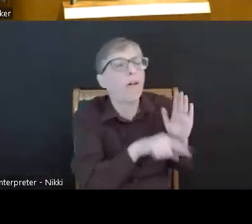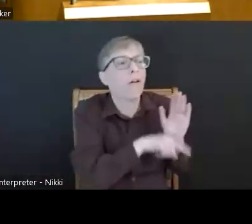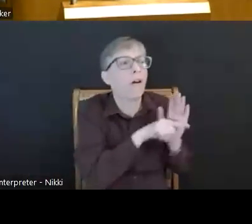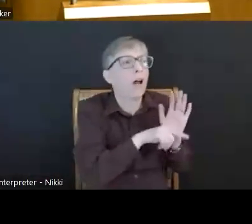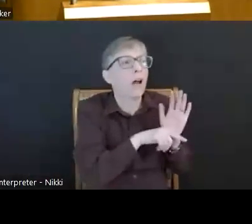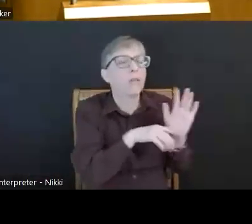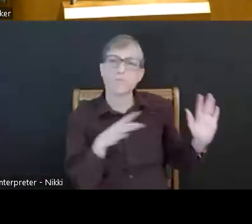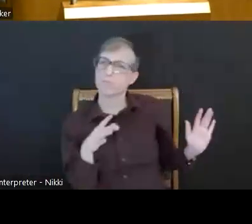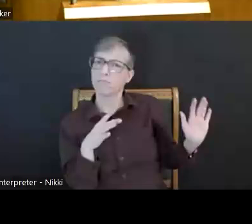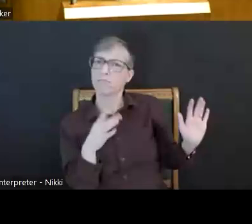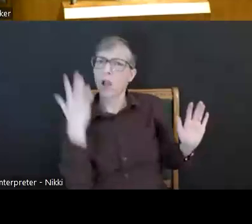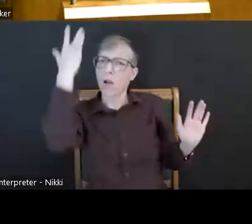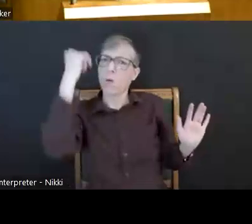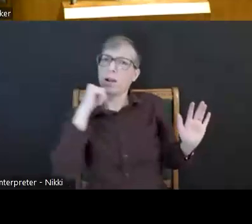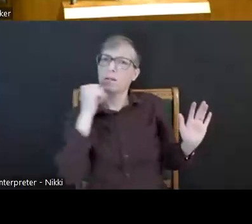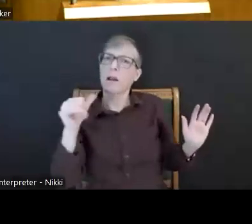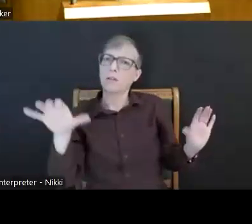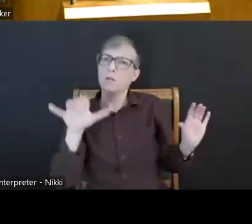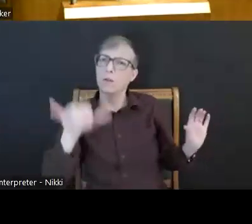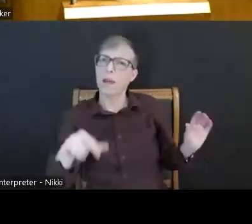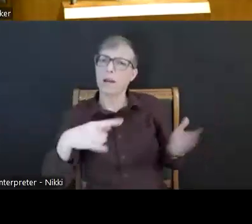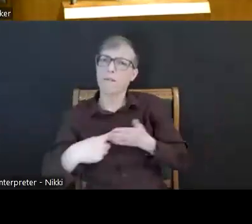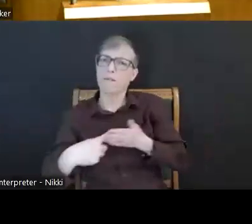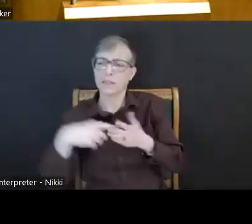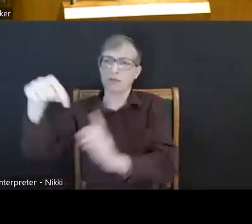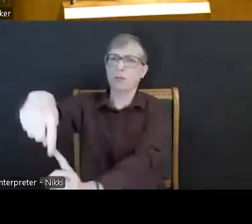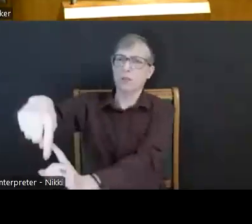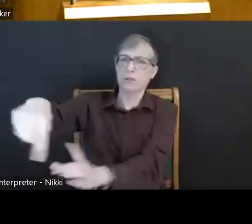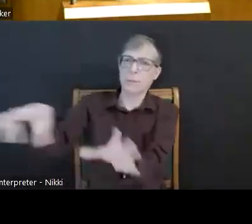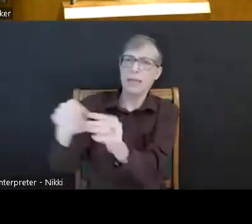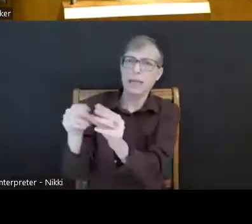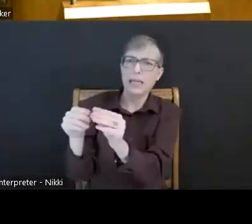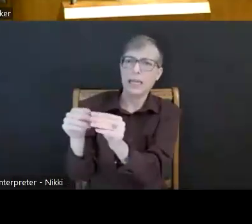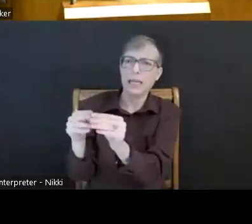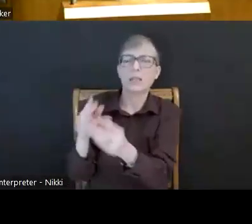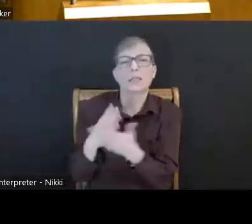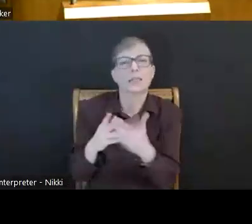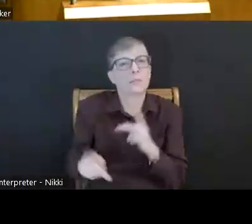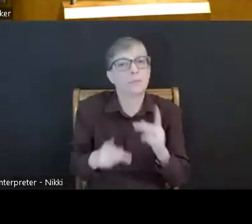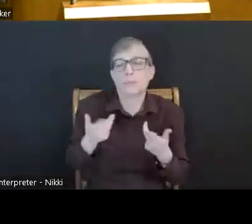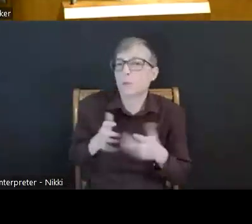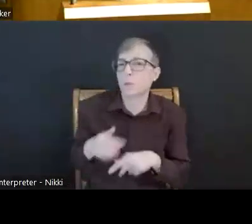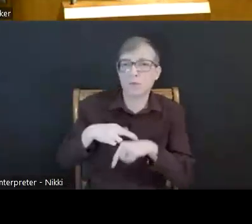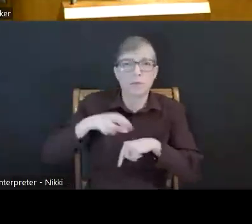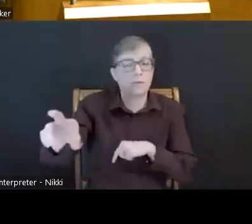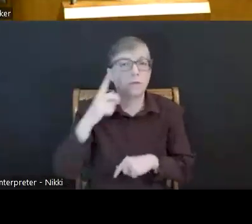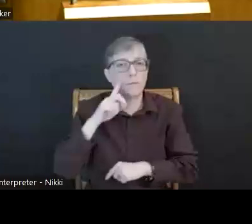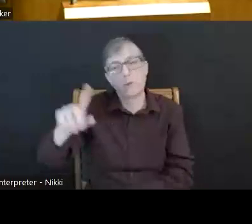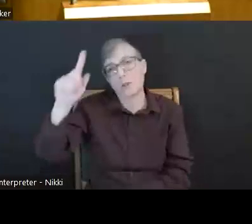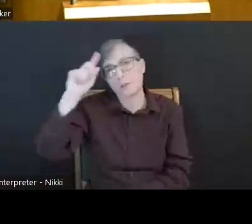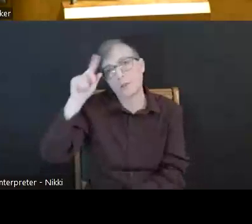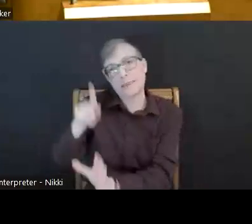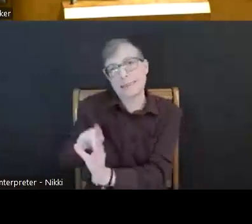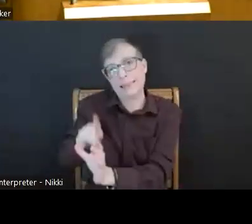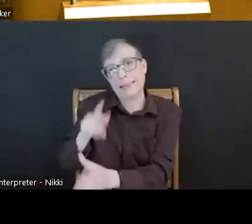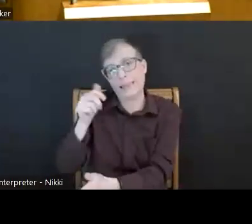complicated. And some eye care providers don't like the idea of referring people to psychiatric help. It's like they feel like it's a